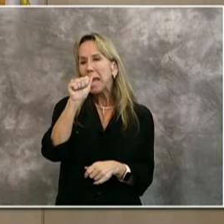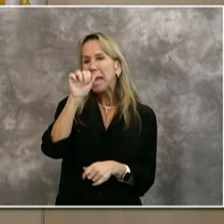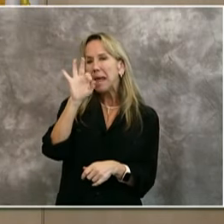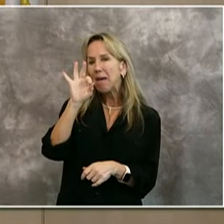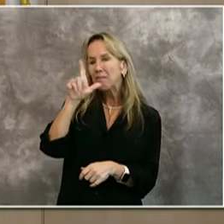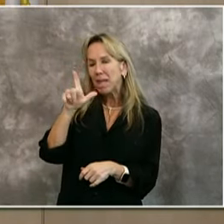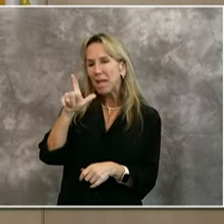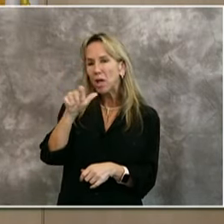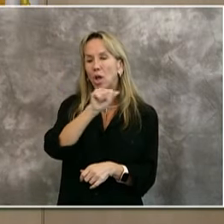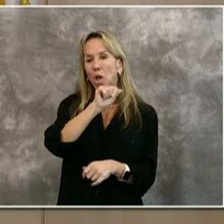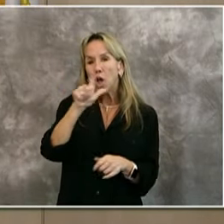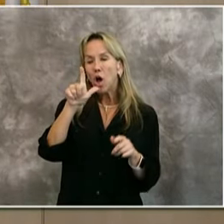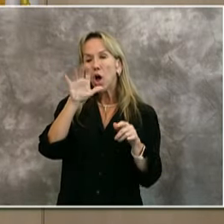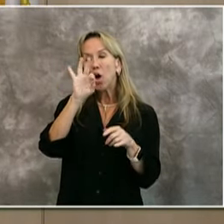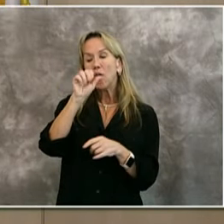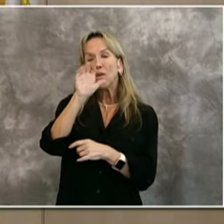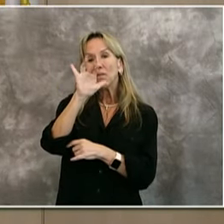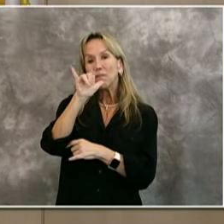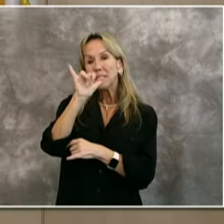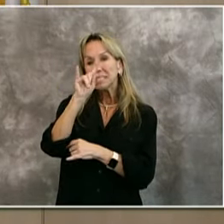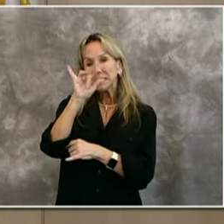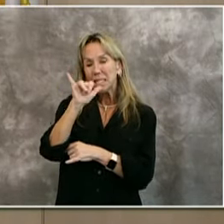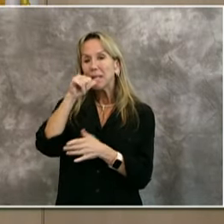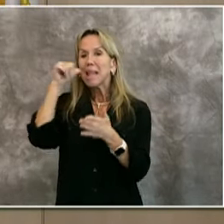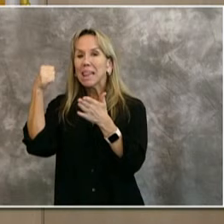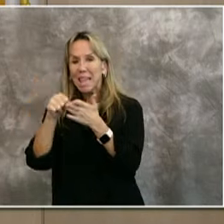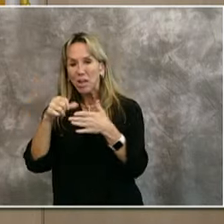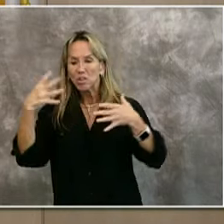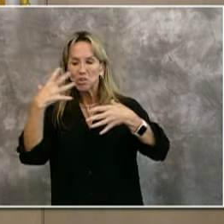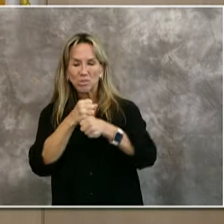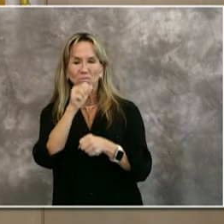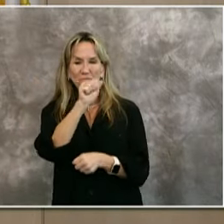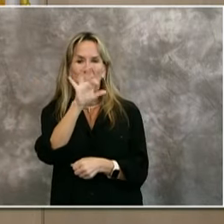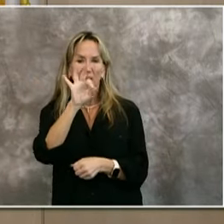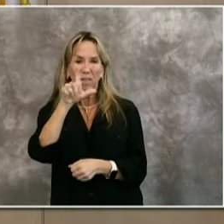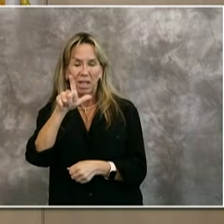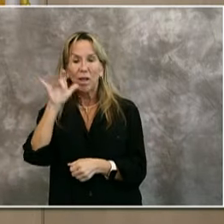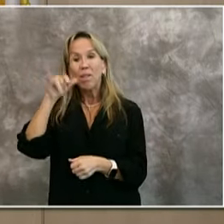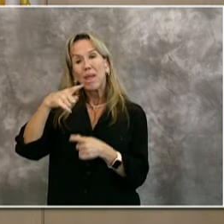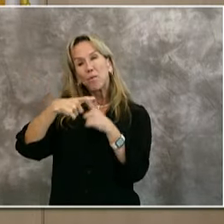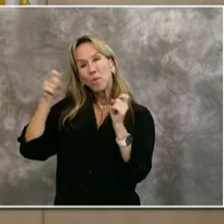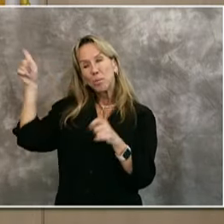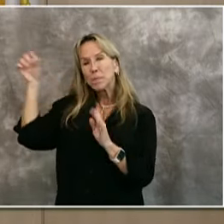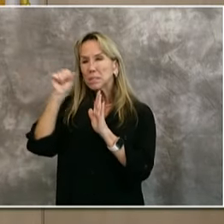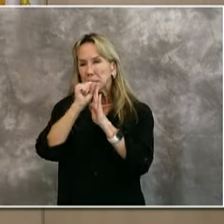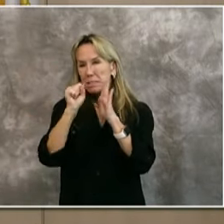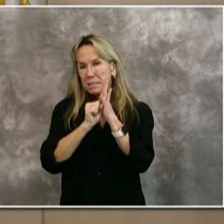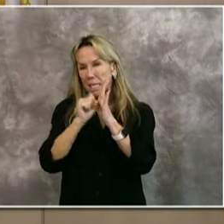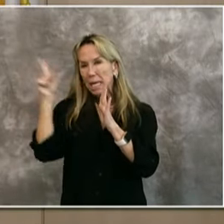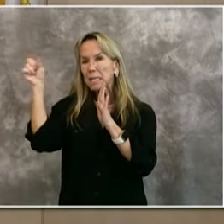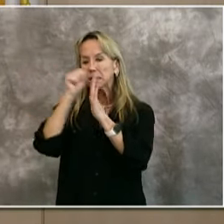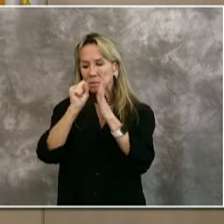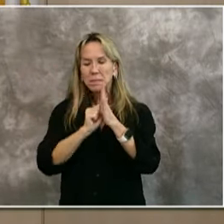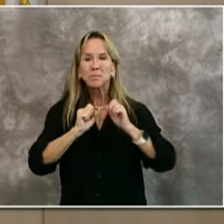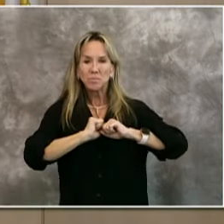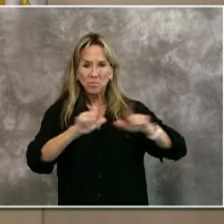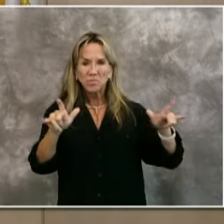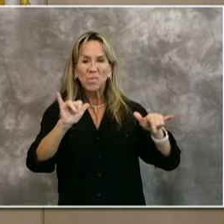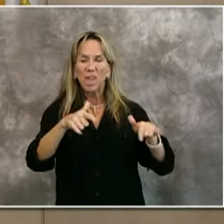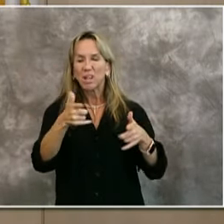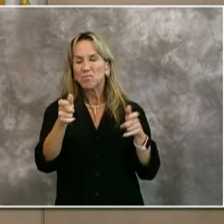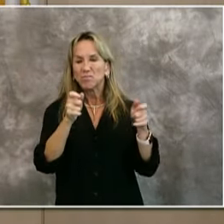AFL documents or guidances that have been issued by the state that addresses these type of